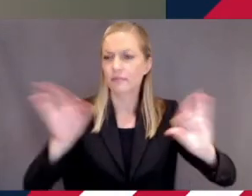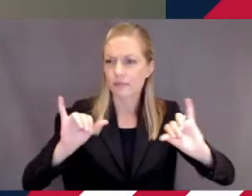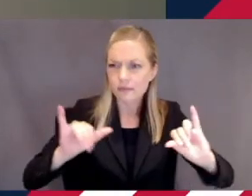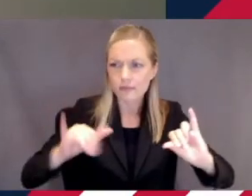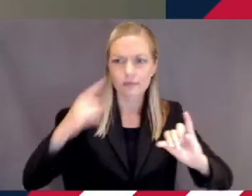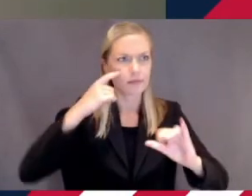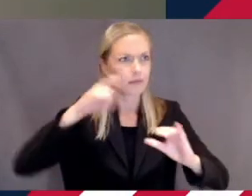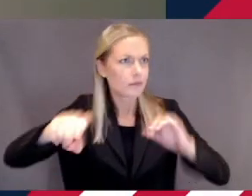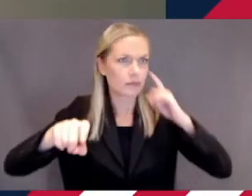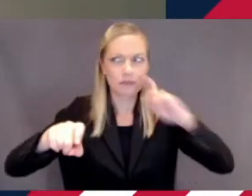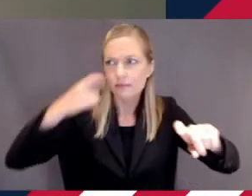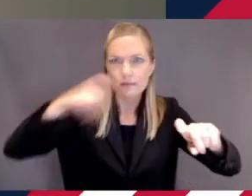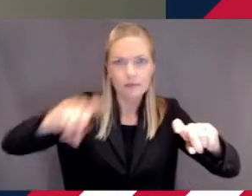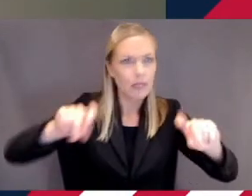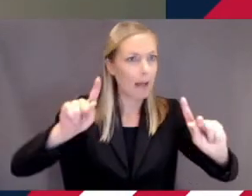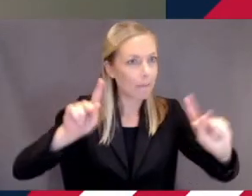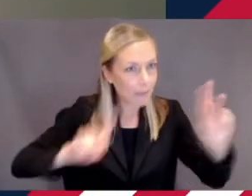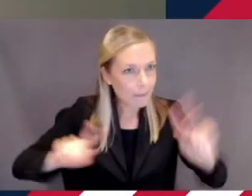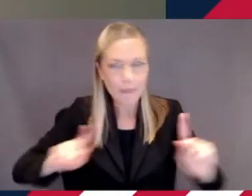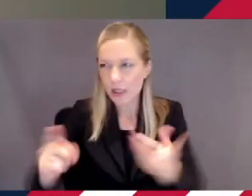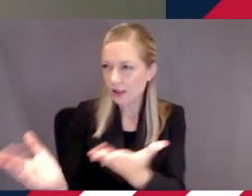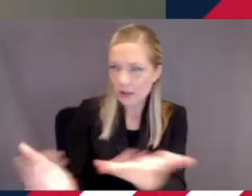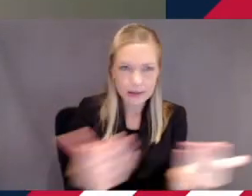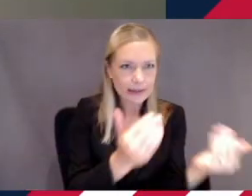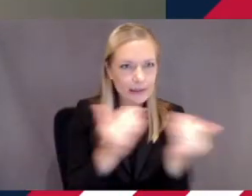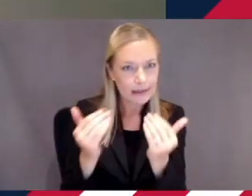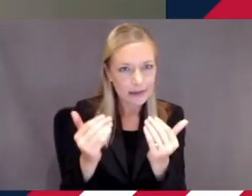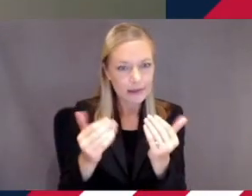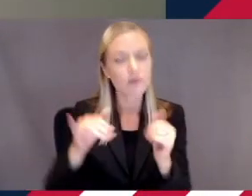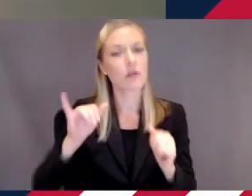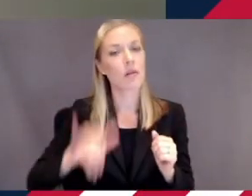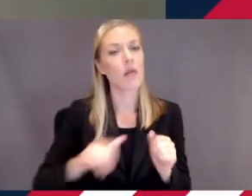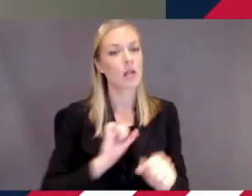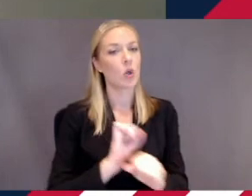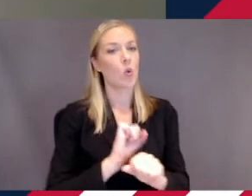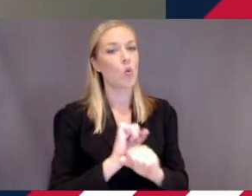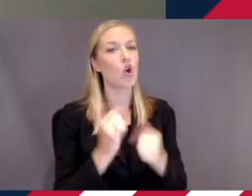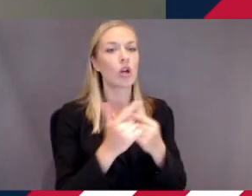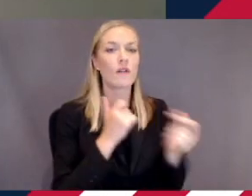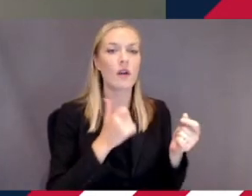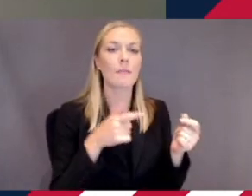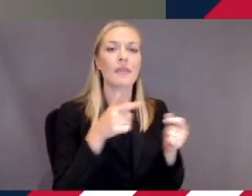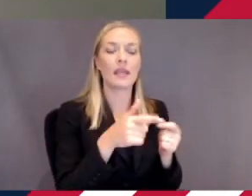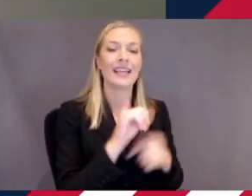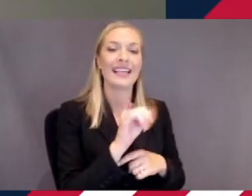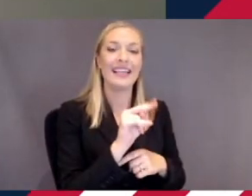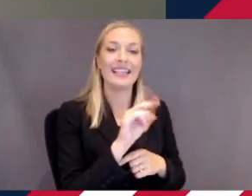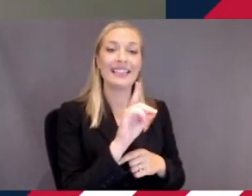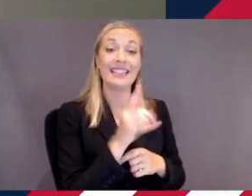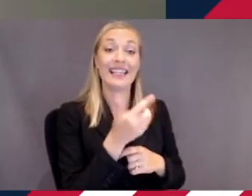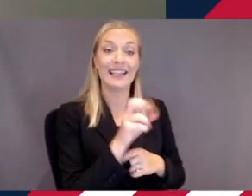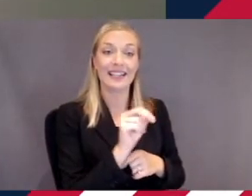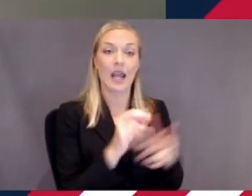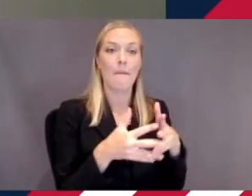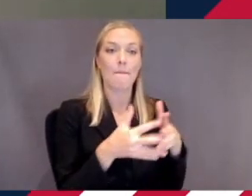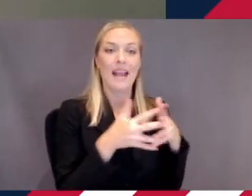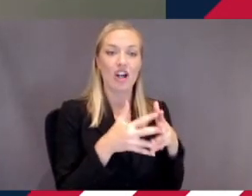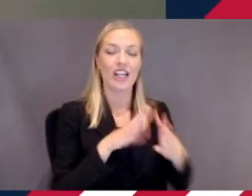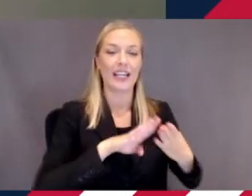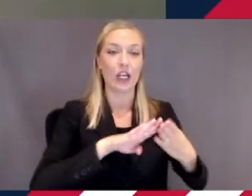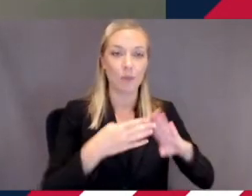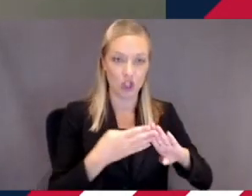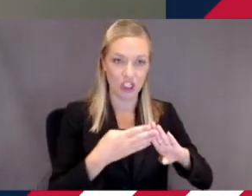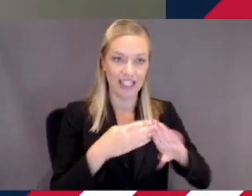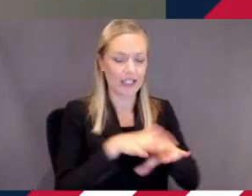that we do as Impact with the Indian American community, but it's also something we need to do with every community and underrepresented group that